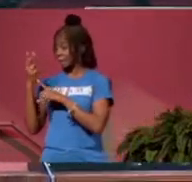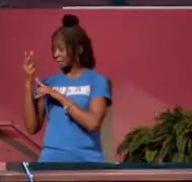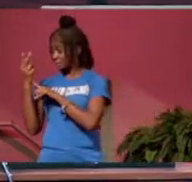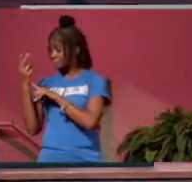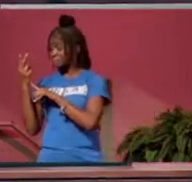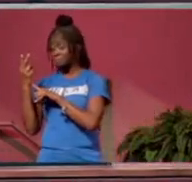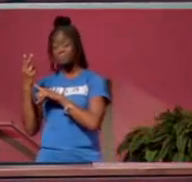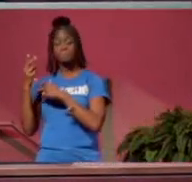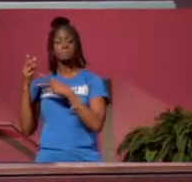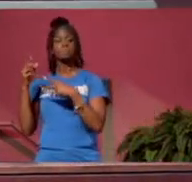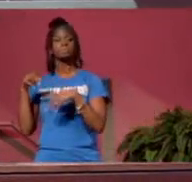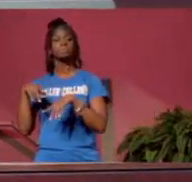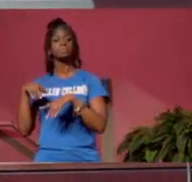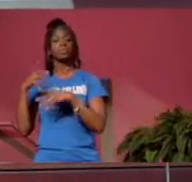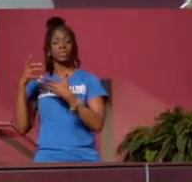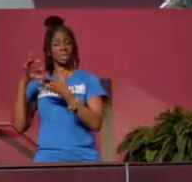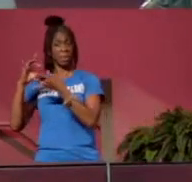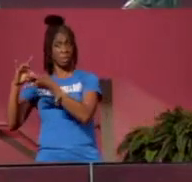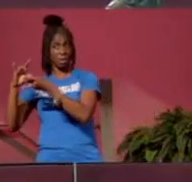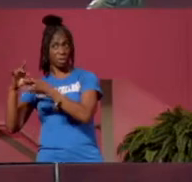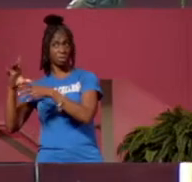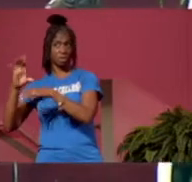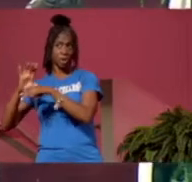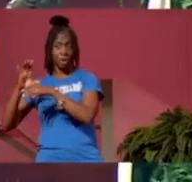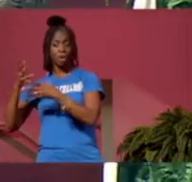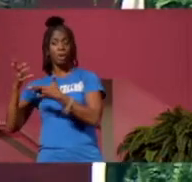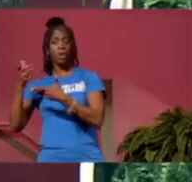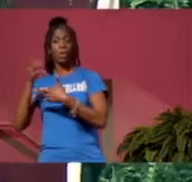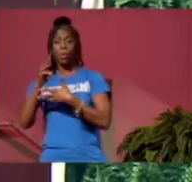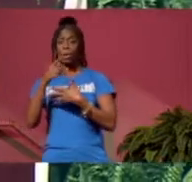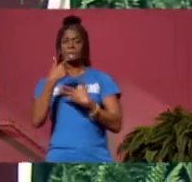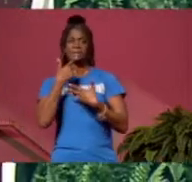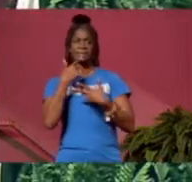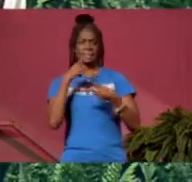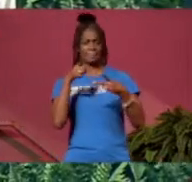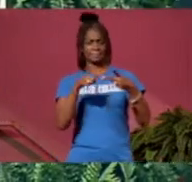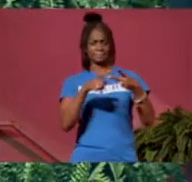call. For someone who say, look, I know the Lord,